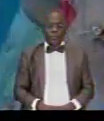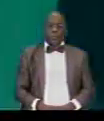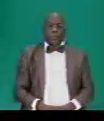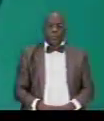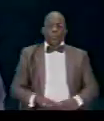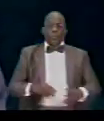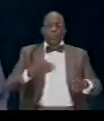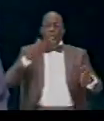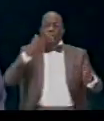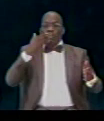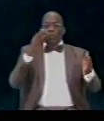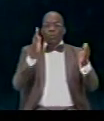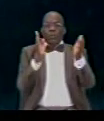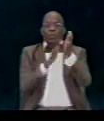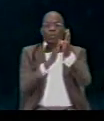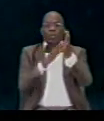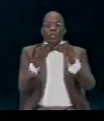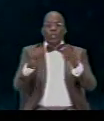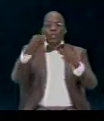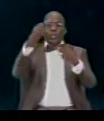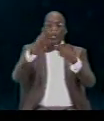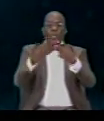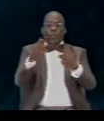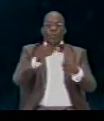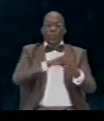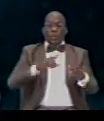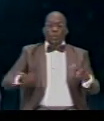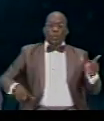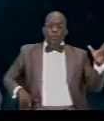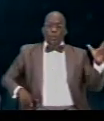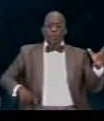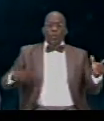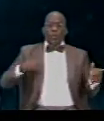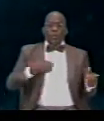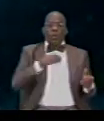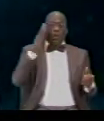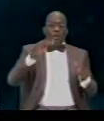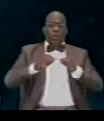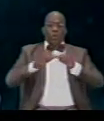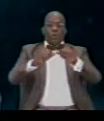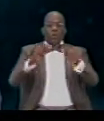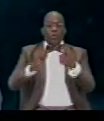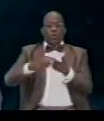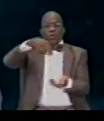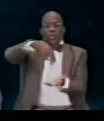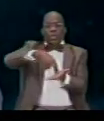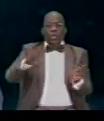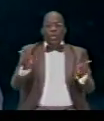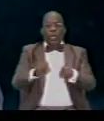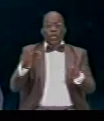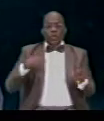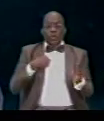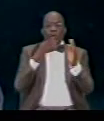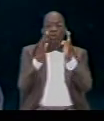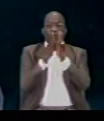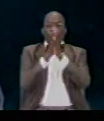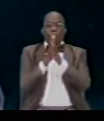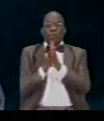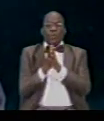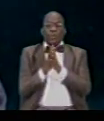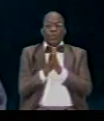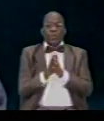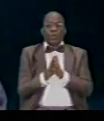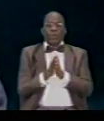Praise the name of the Lord. We shall remain standing as we go to the Lord in prayer. We are in the